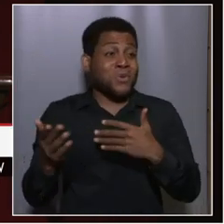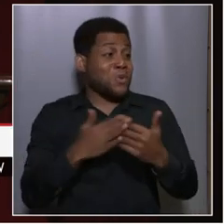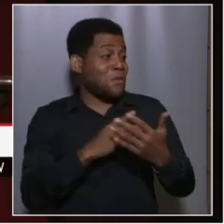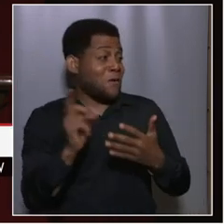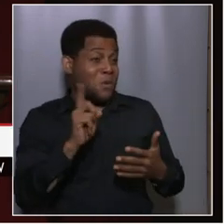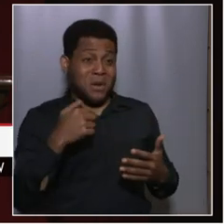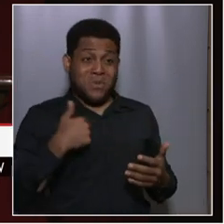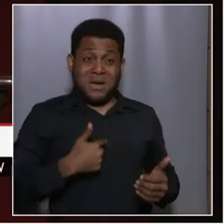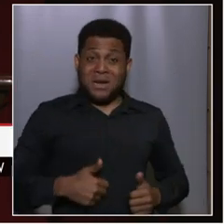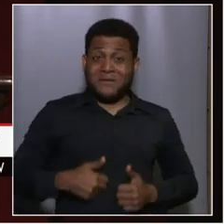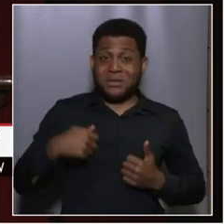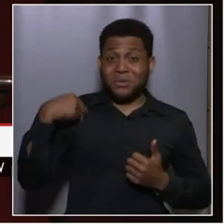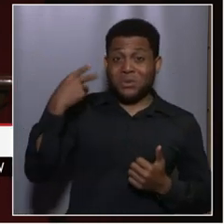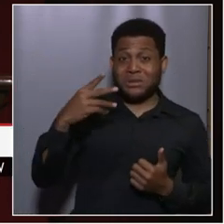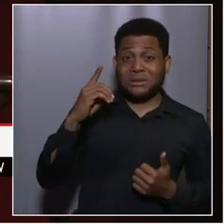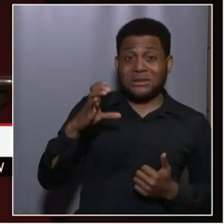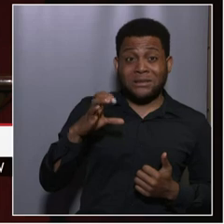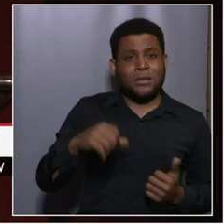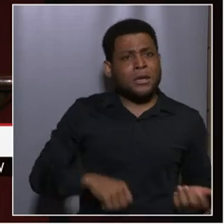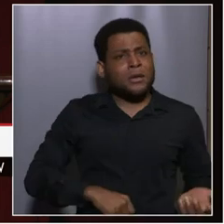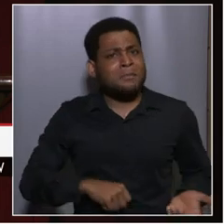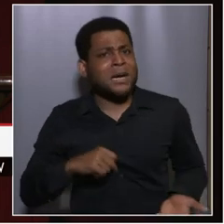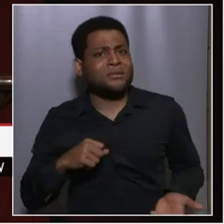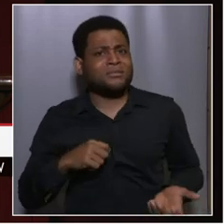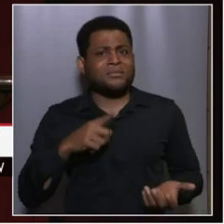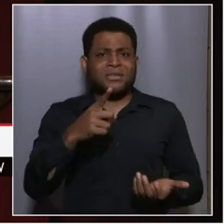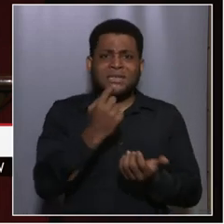proud, you're safe, and you see